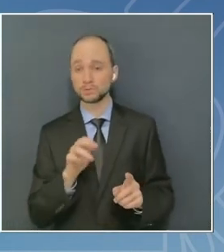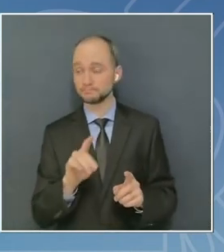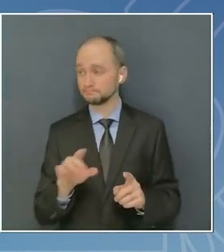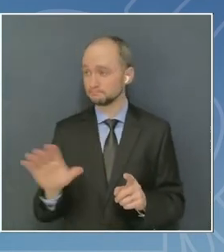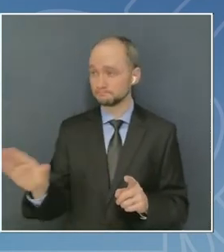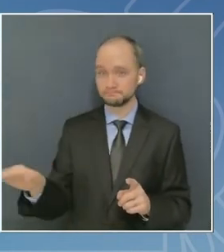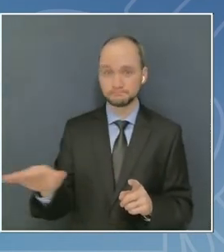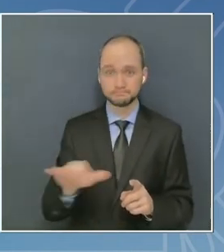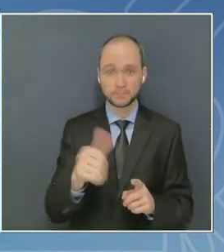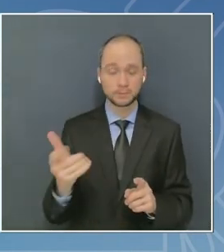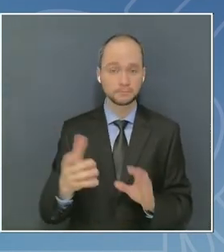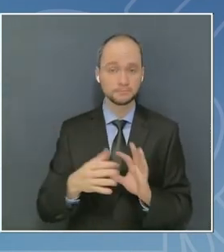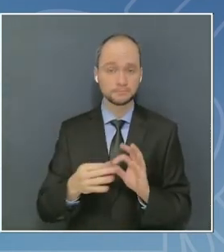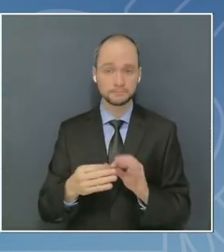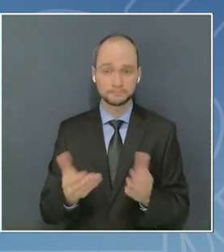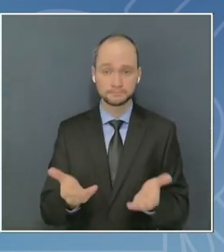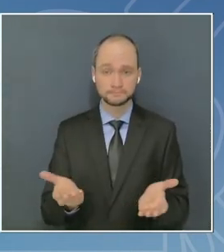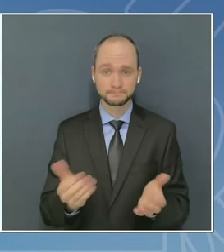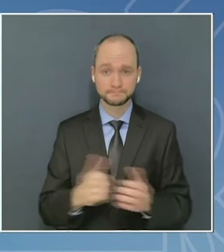Okay.